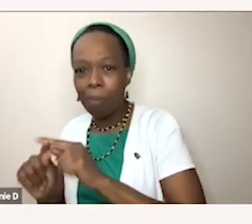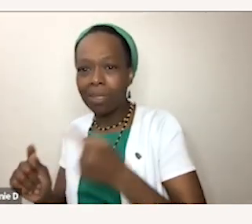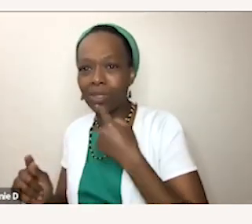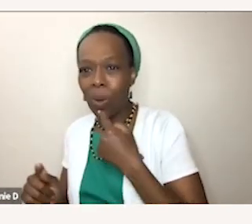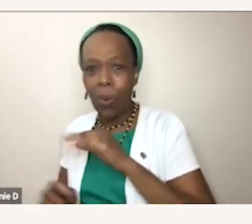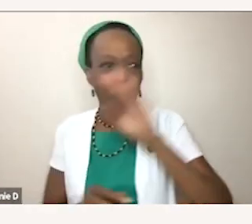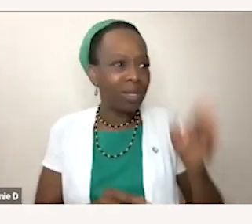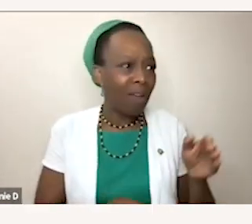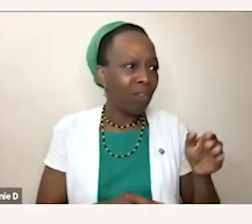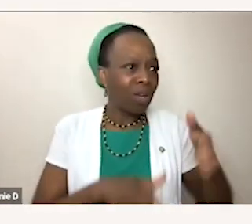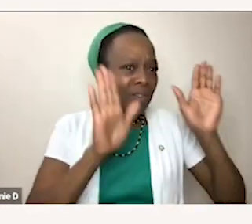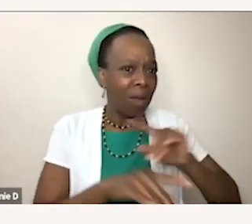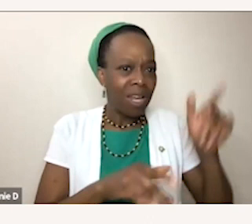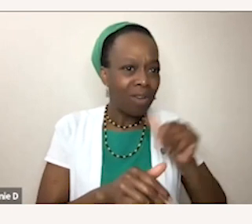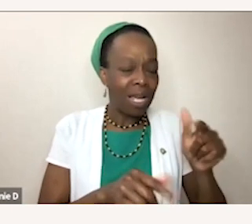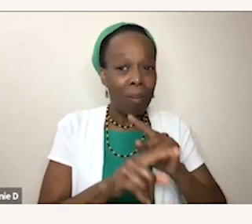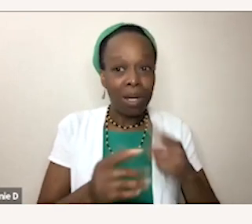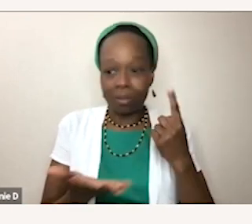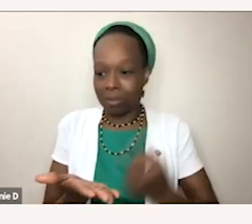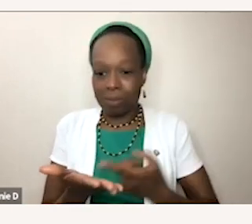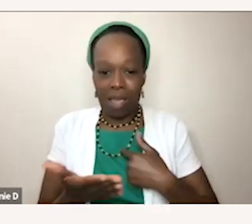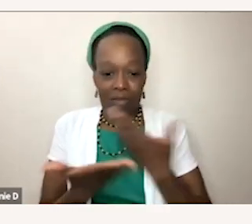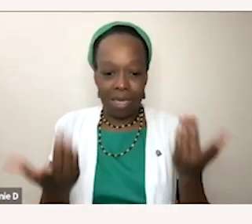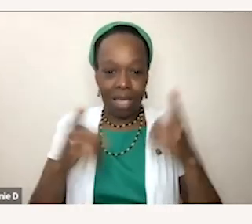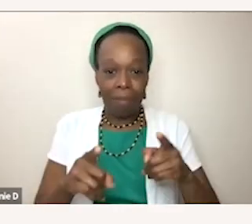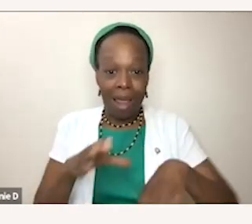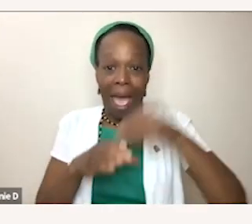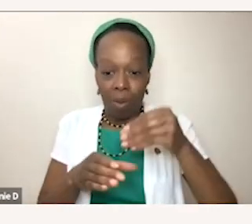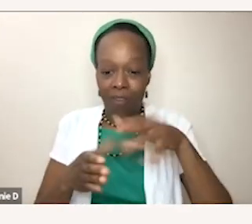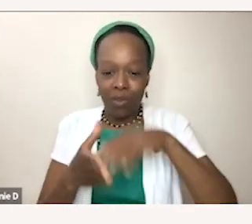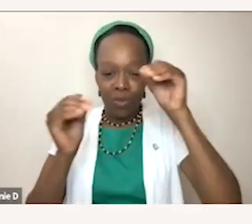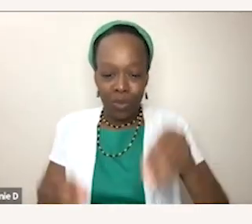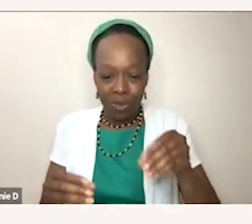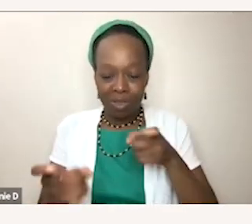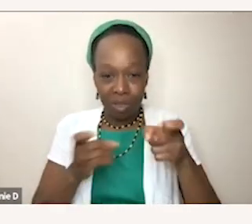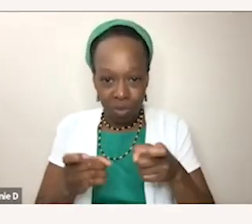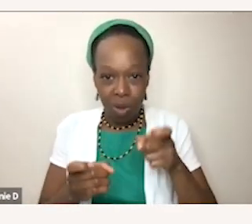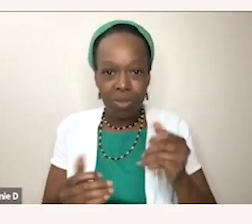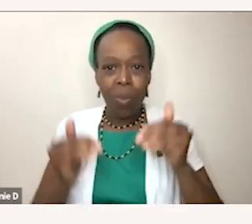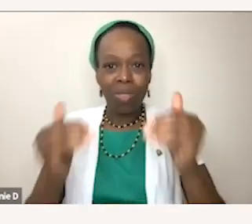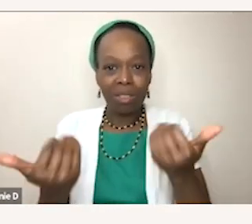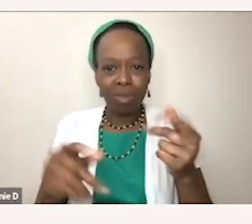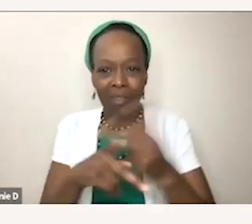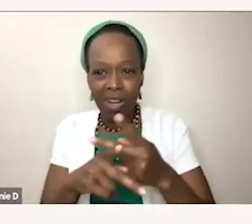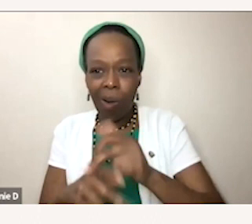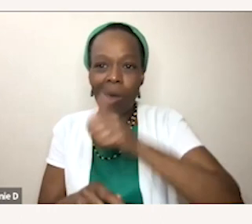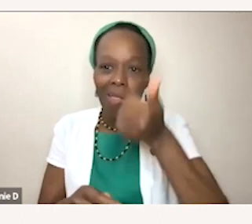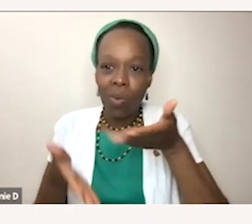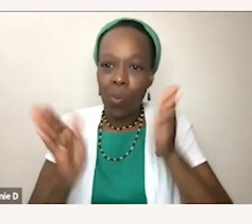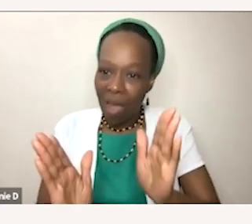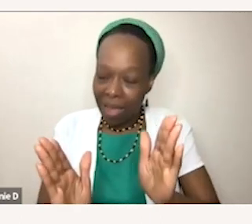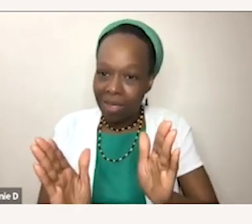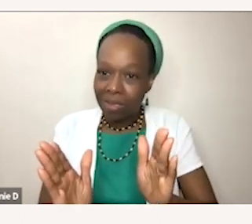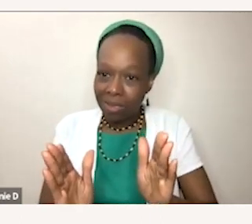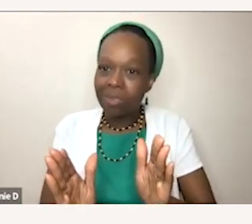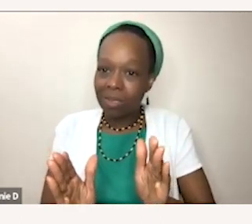their control, sometimes it's okay, all right, let's find an alternative. Let's find something else. And actually, if this isn't going to be the end result